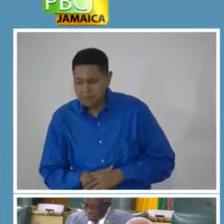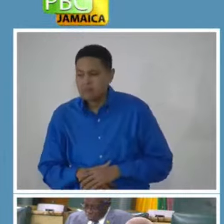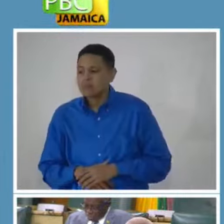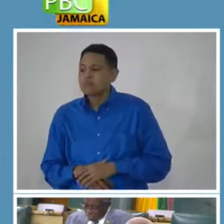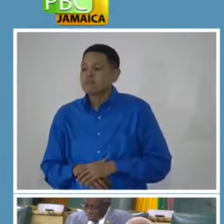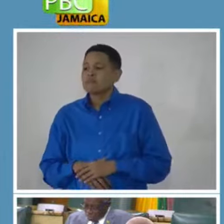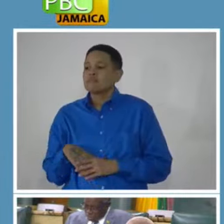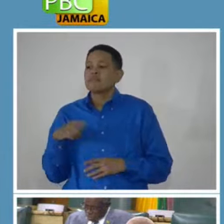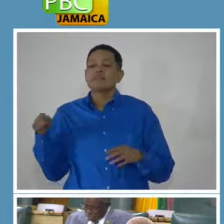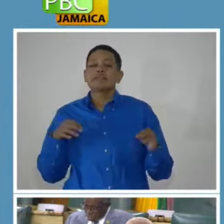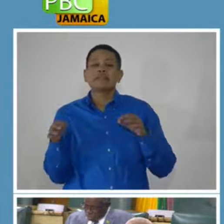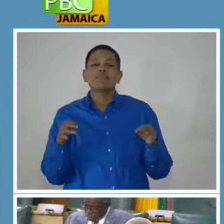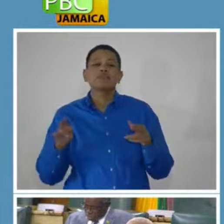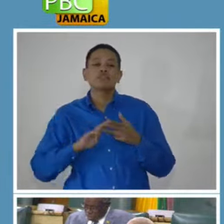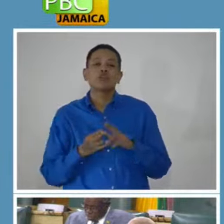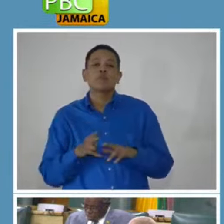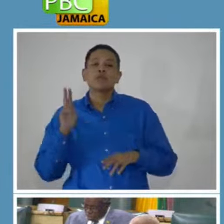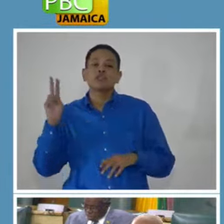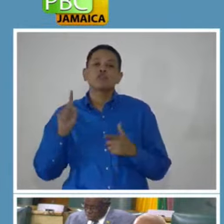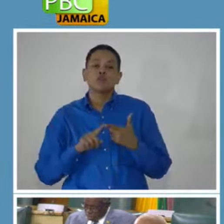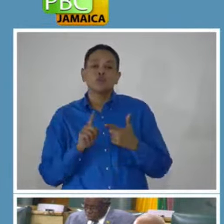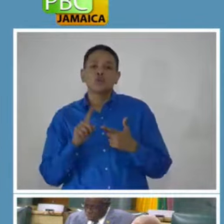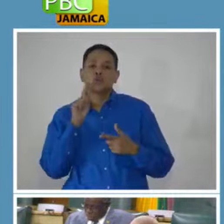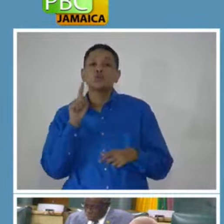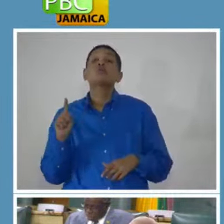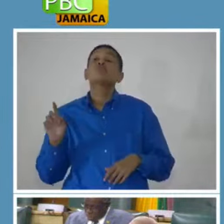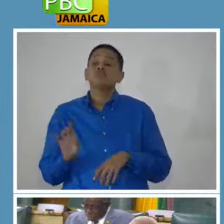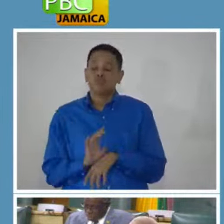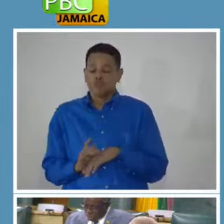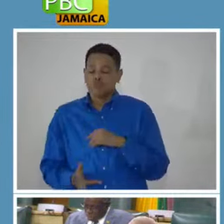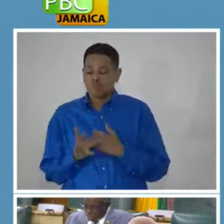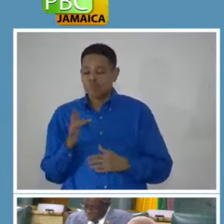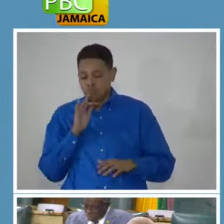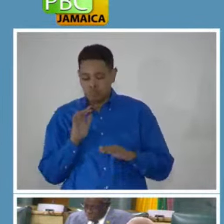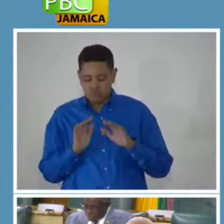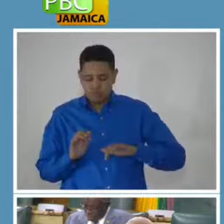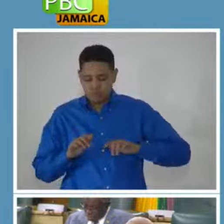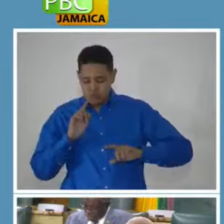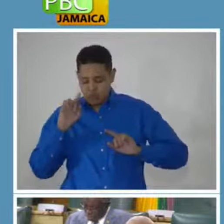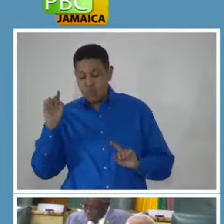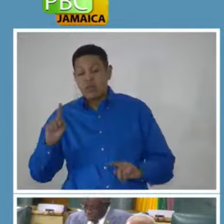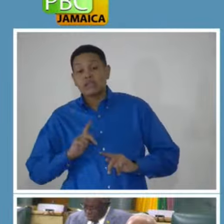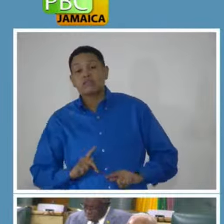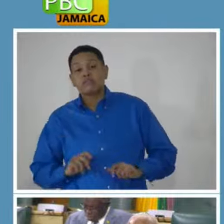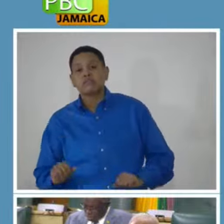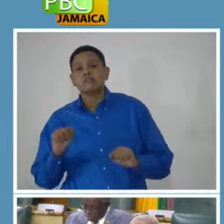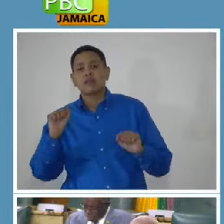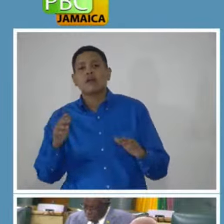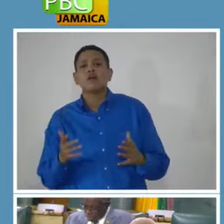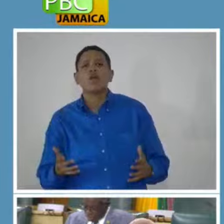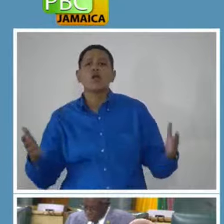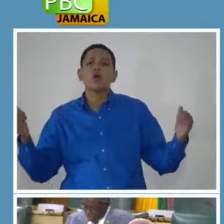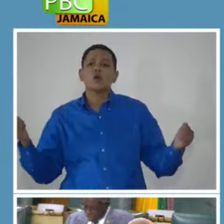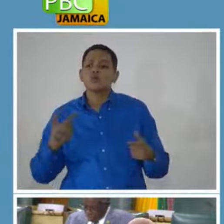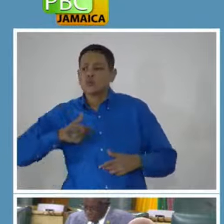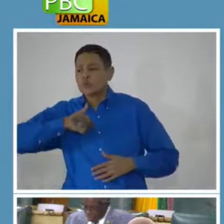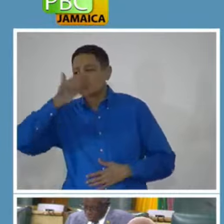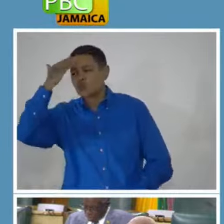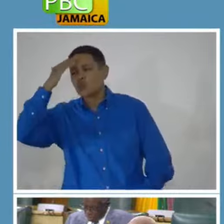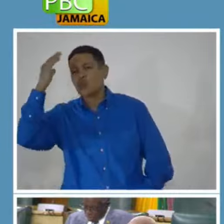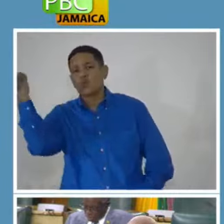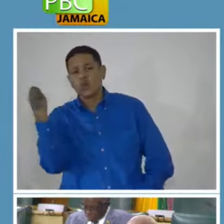Speaker, definition number two, which is digitally ordered and physically delivered, are goods that we know that come